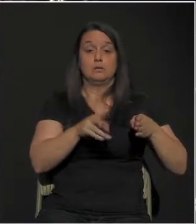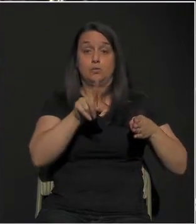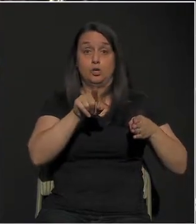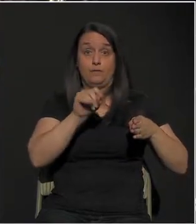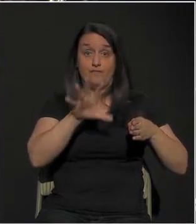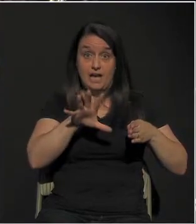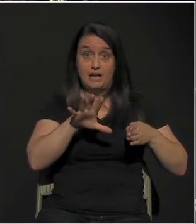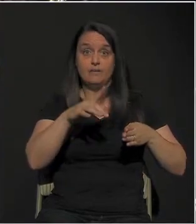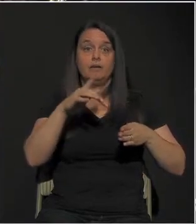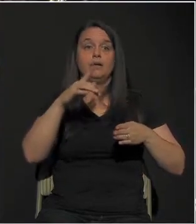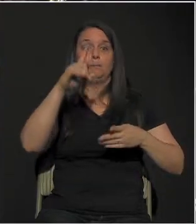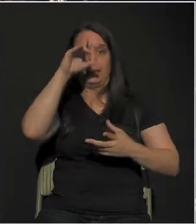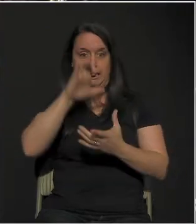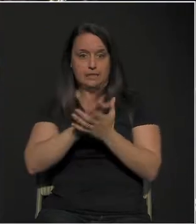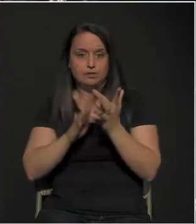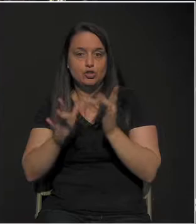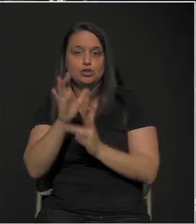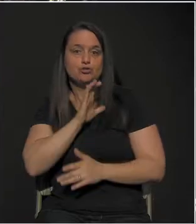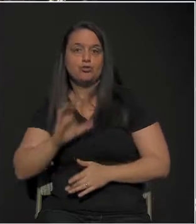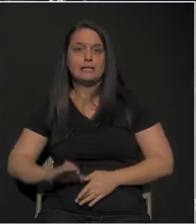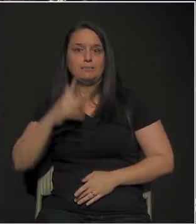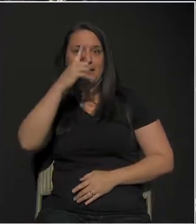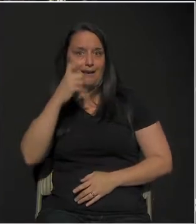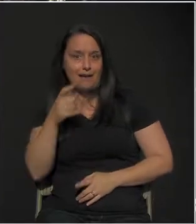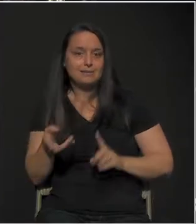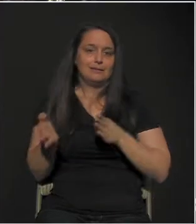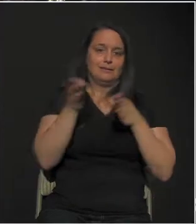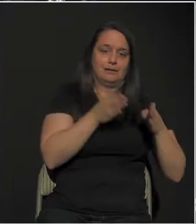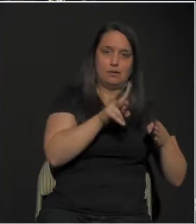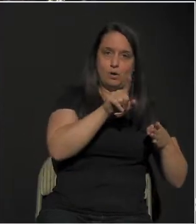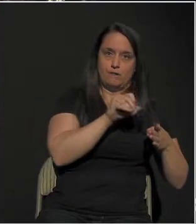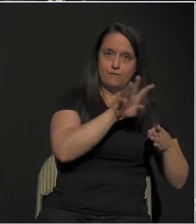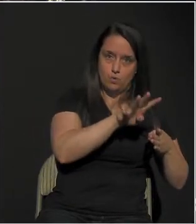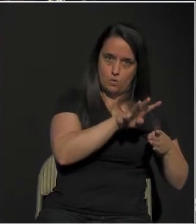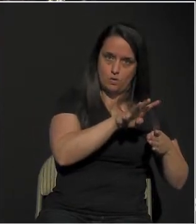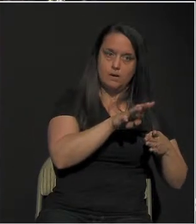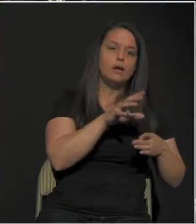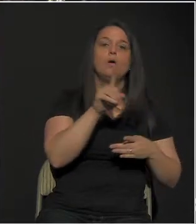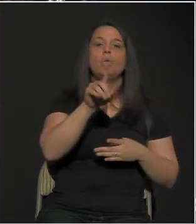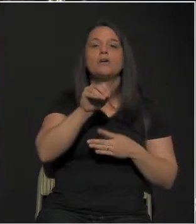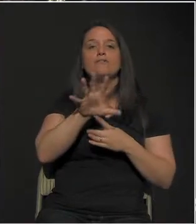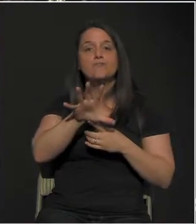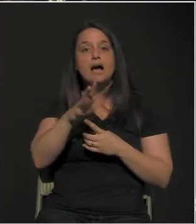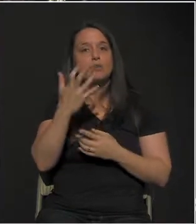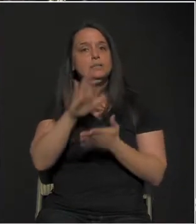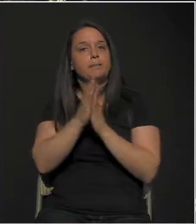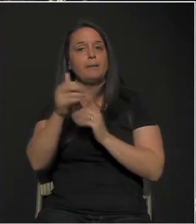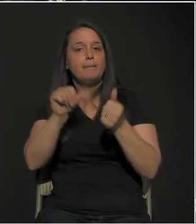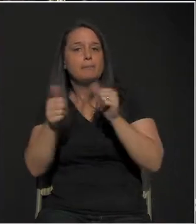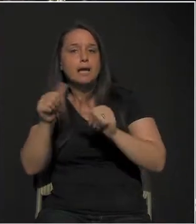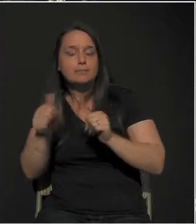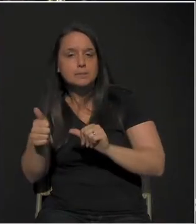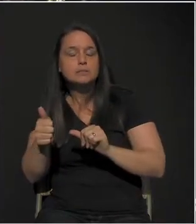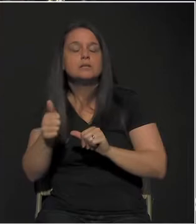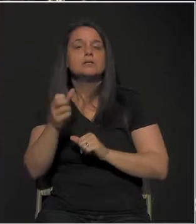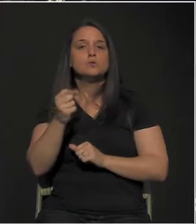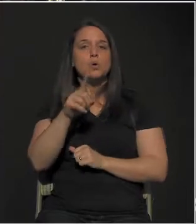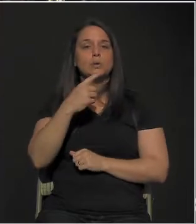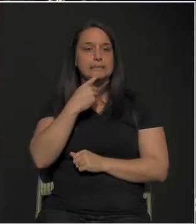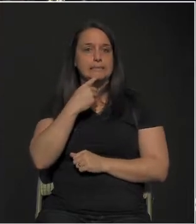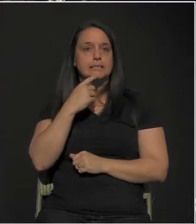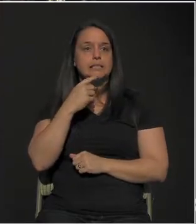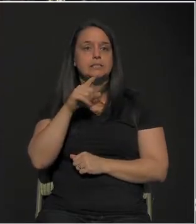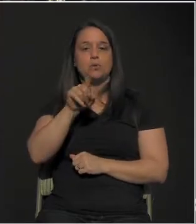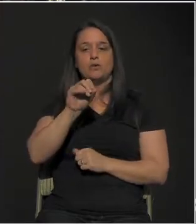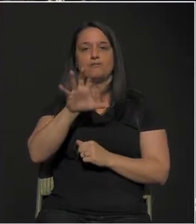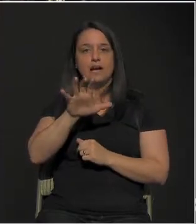Jesus Christ because of seat 104. And seat 105 wants to get baptized. And so seat 105 says, hey, I believe in